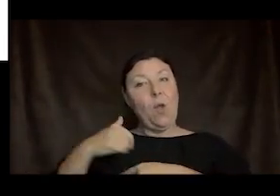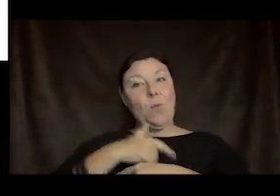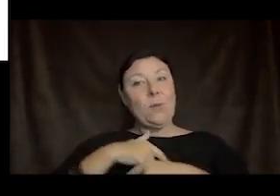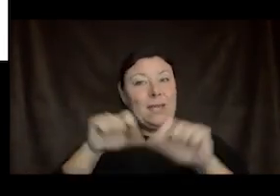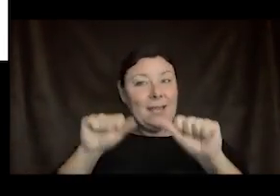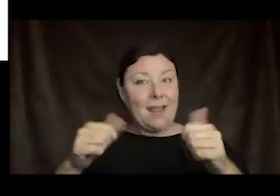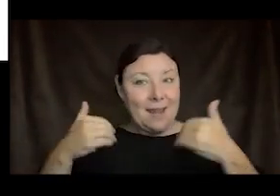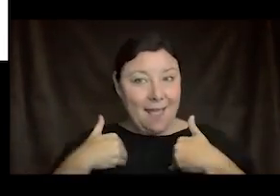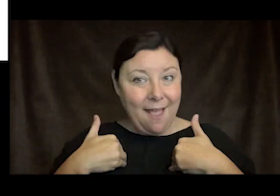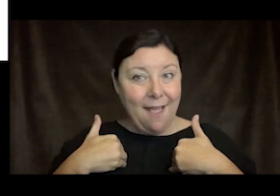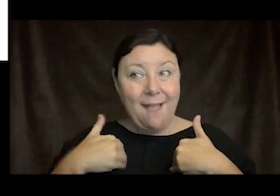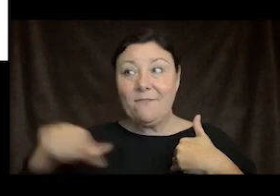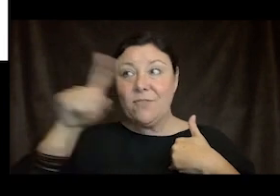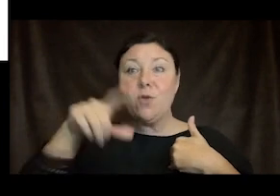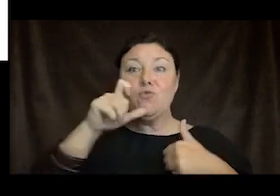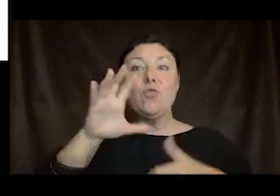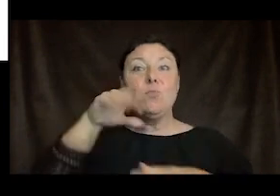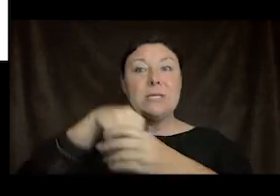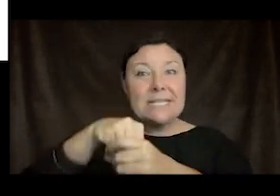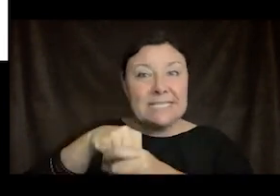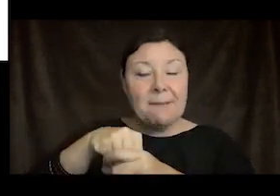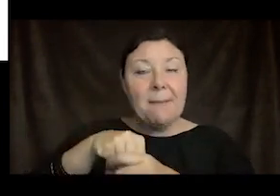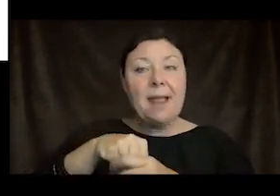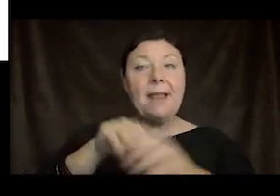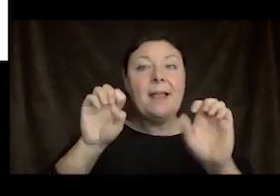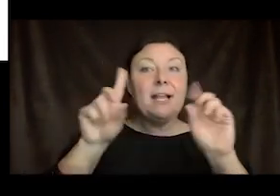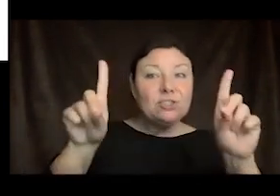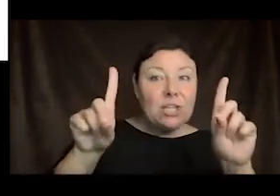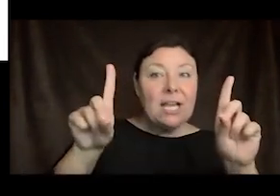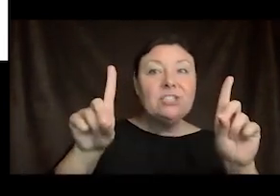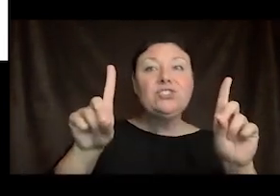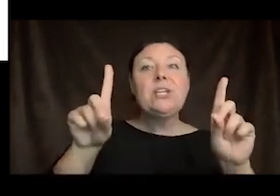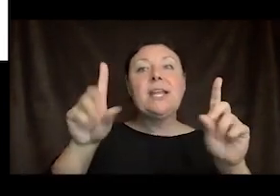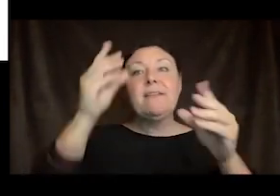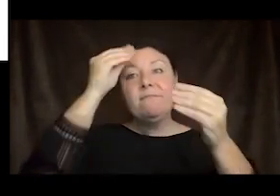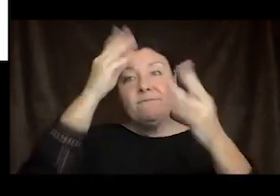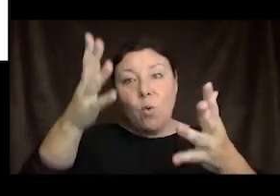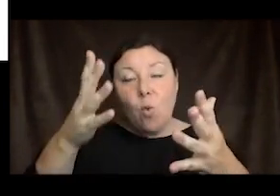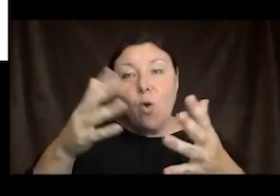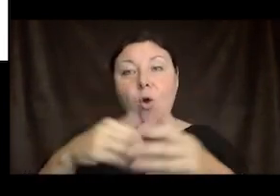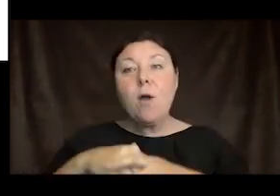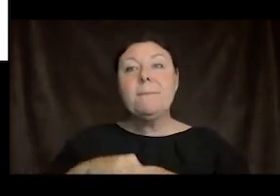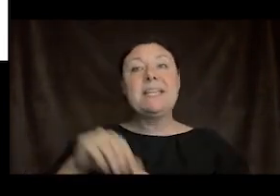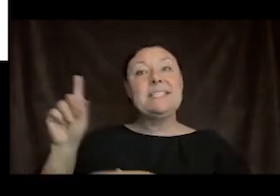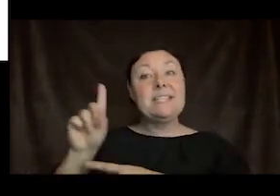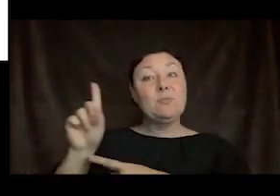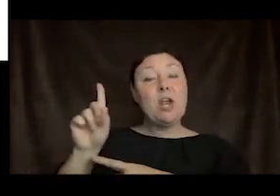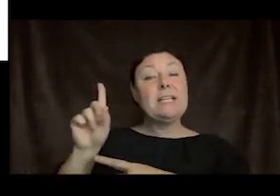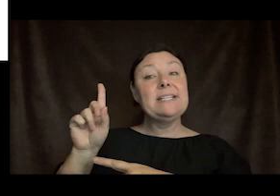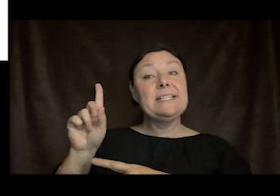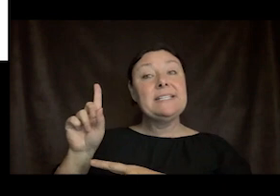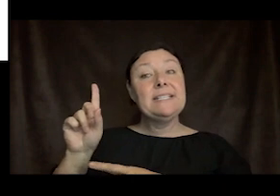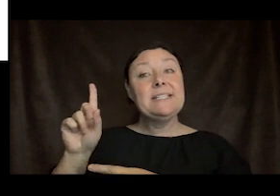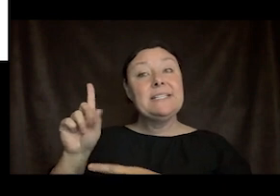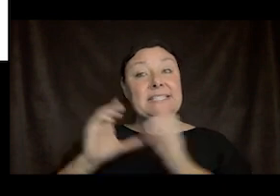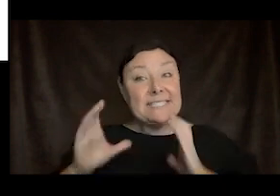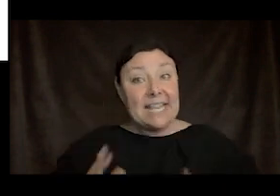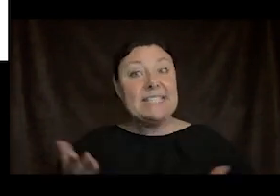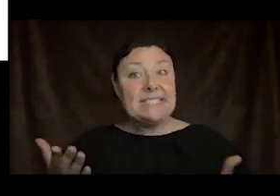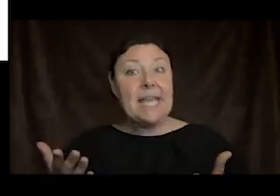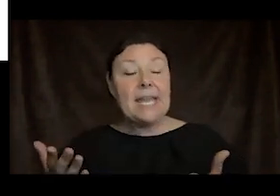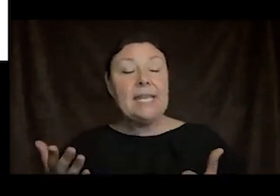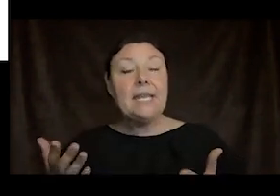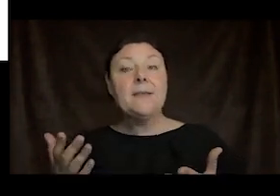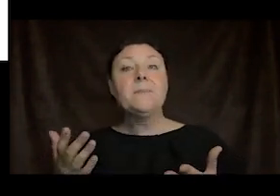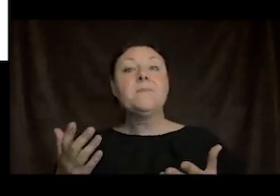have those who can participate in educated and informed ways in a democratic citizenry, but we also want